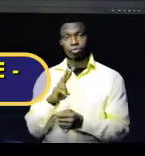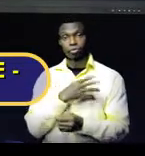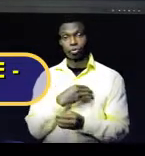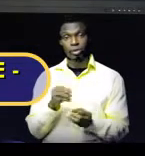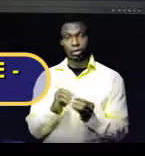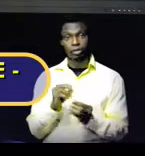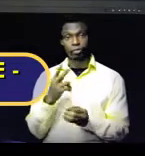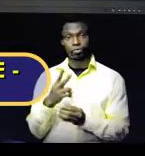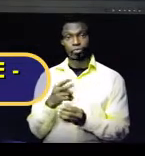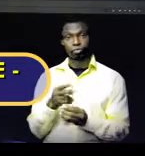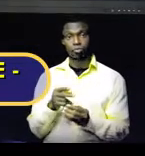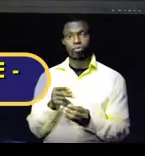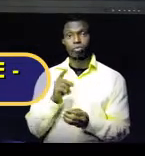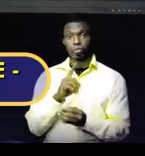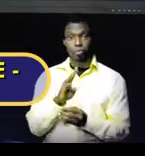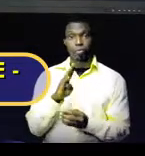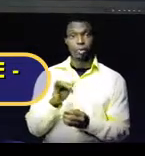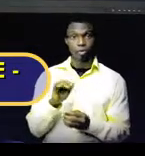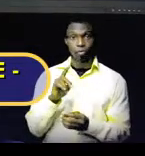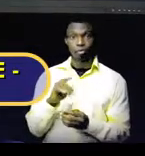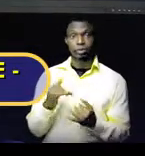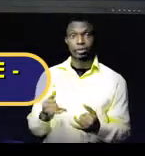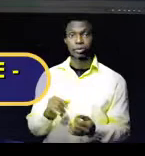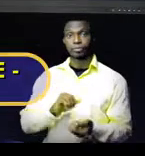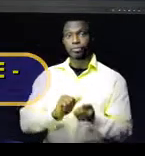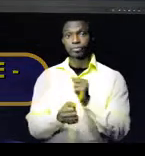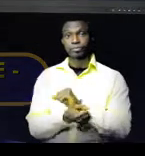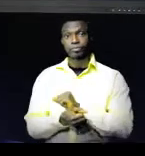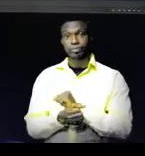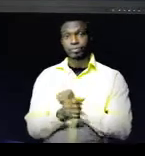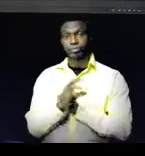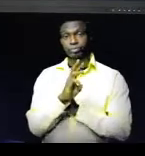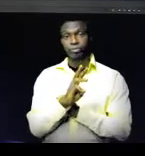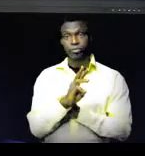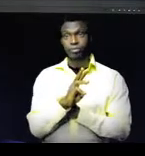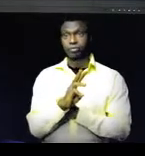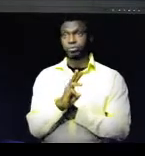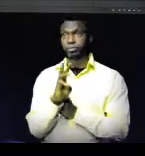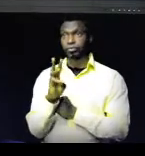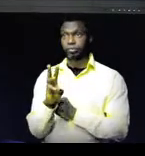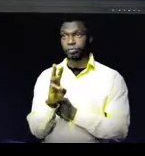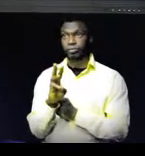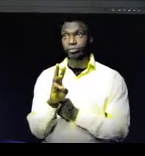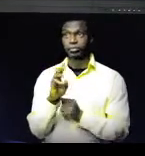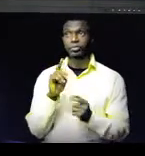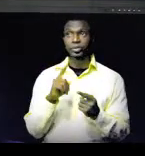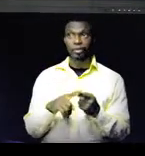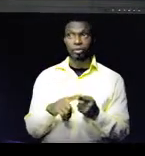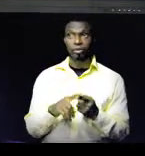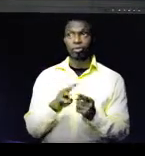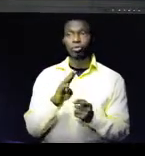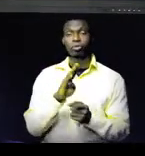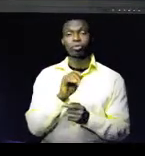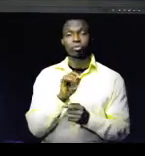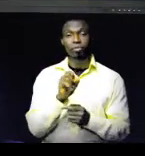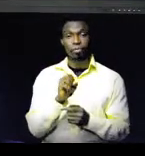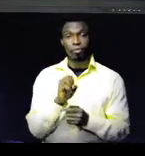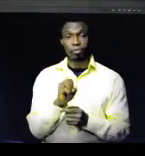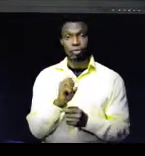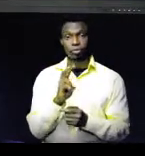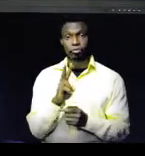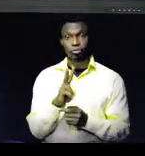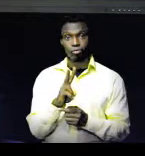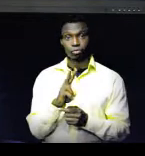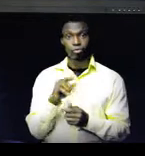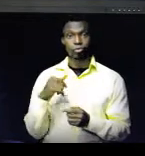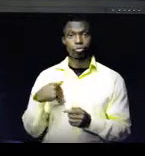So let's take the correction one by one. Changing 66 to base 2 rather. Remember that all we have to do is